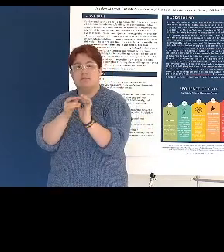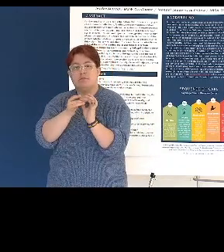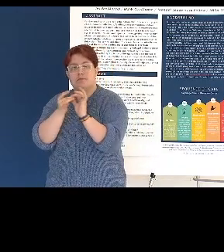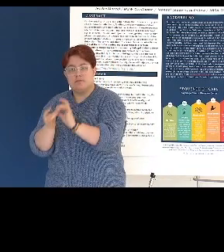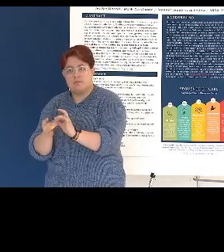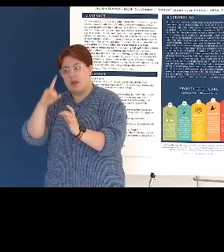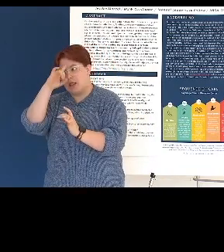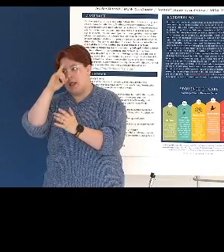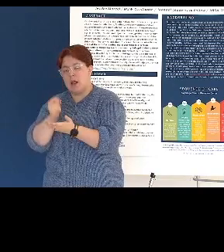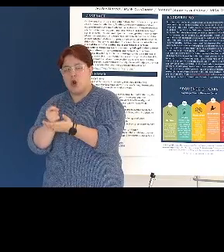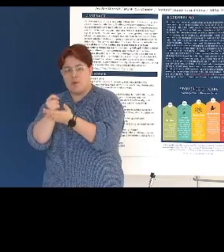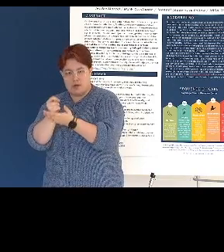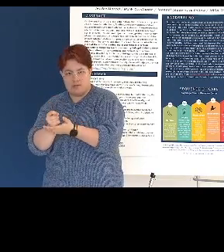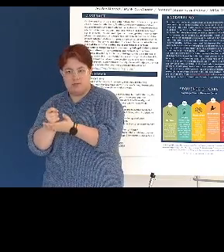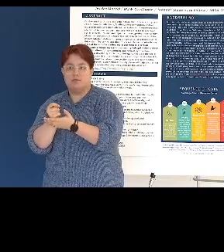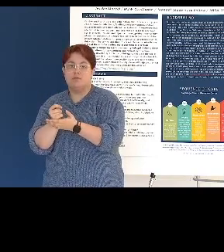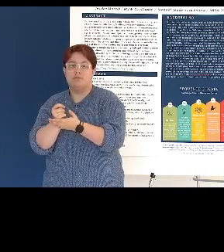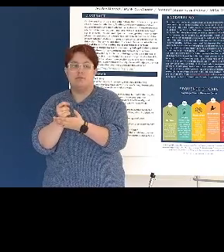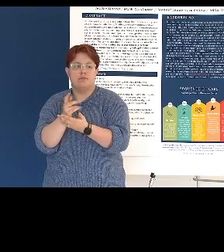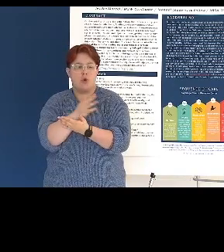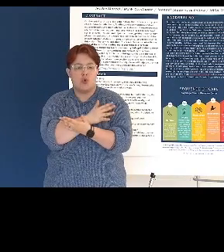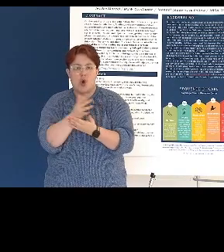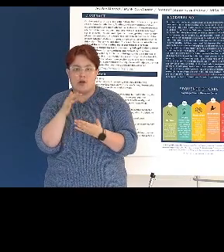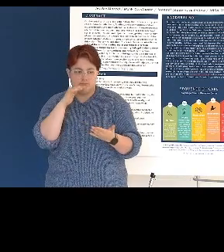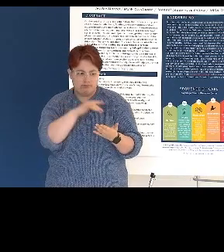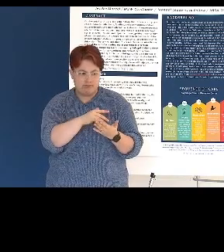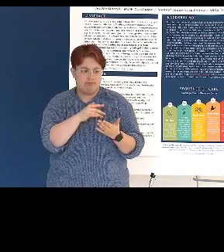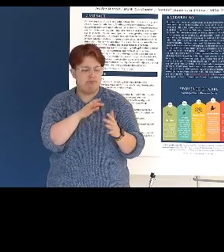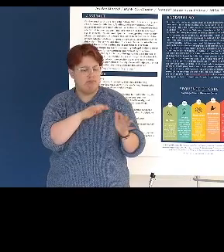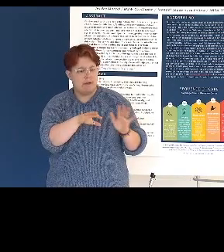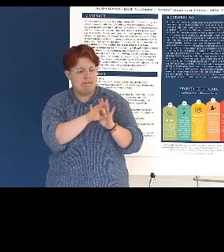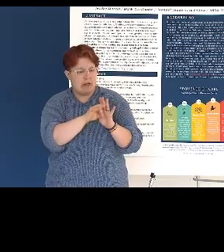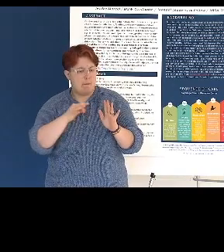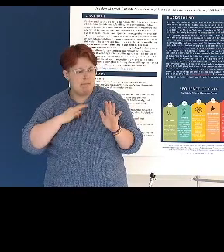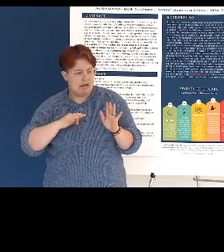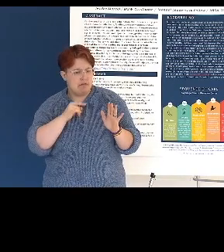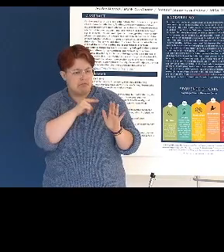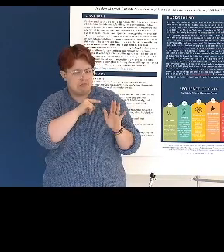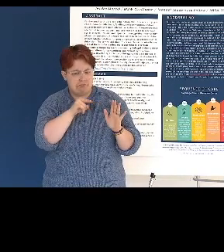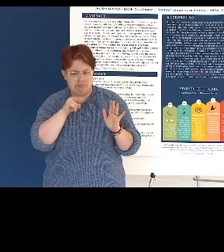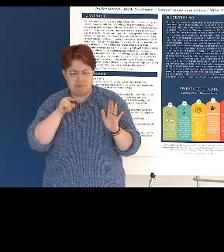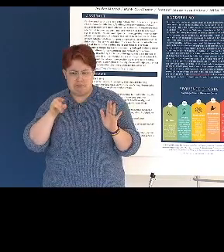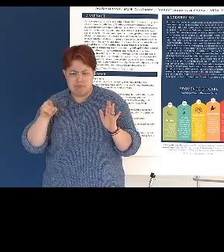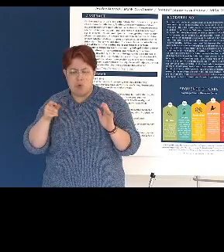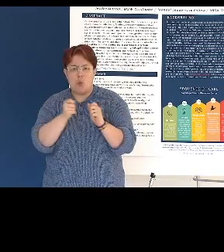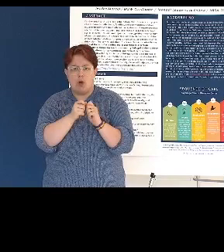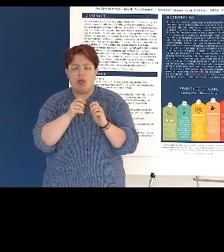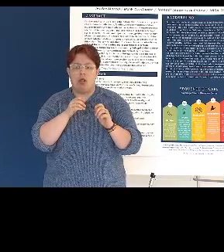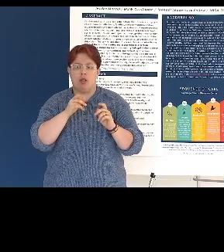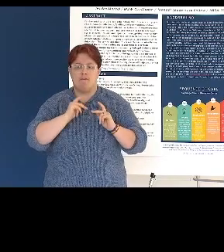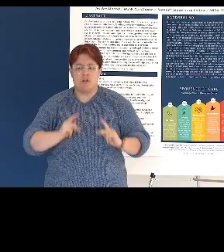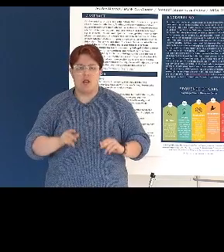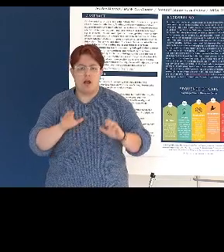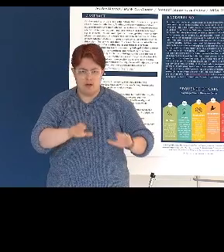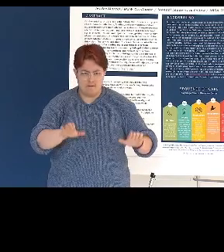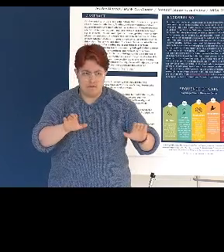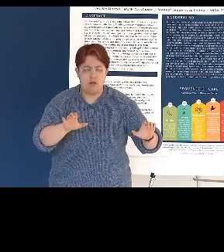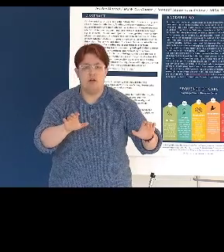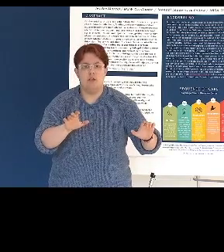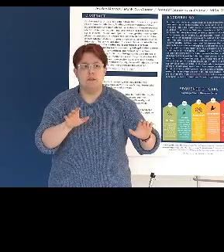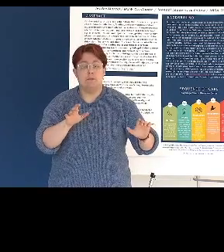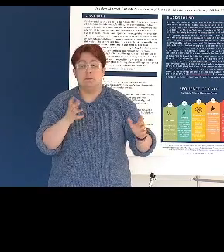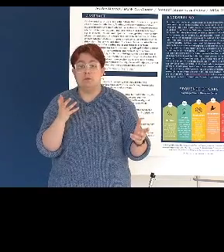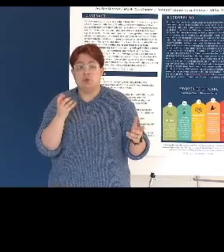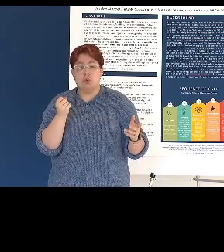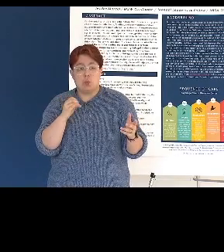Across studies, researchers found consistent benefits from physical activity as an intervention. These benefits include the reduction